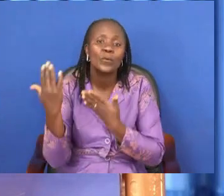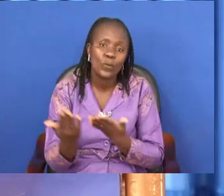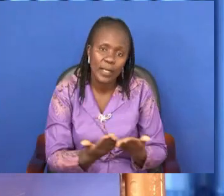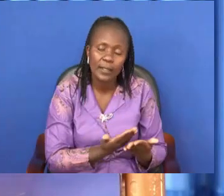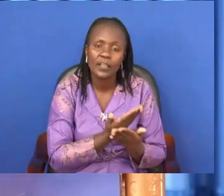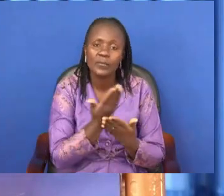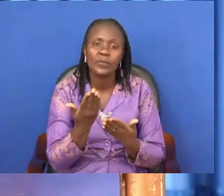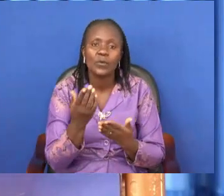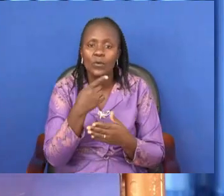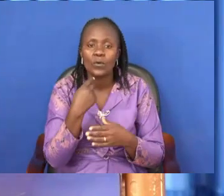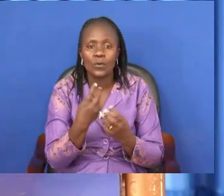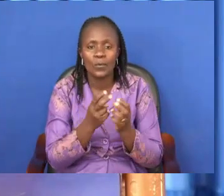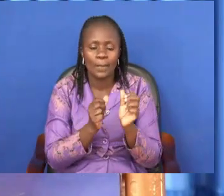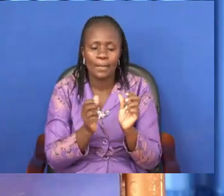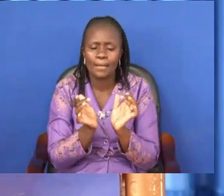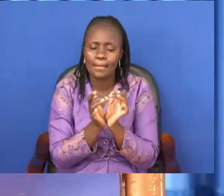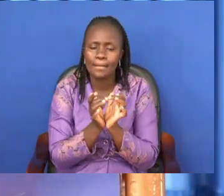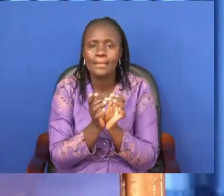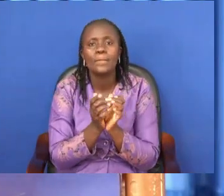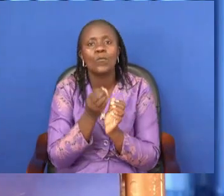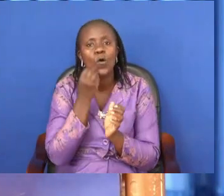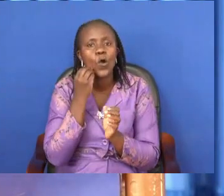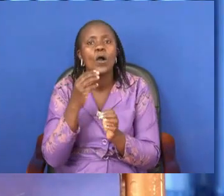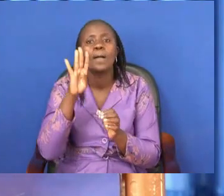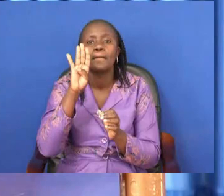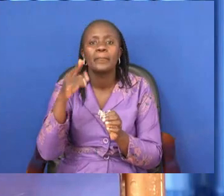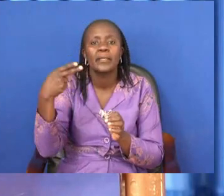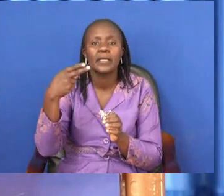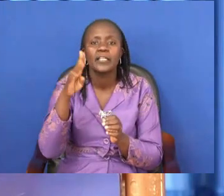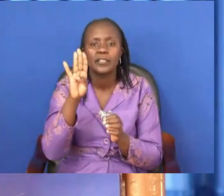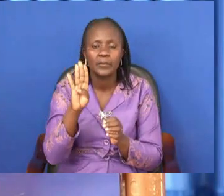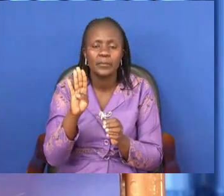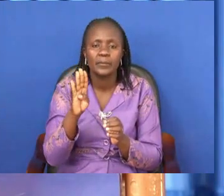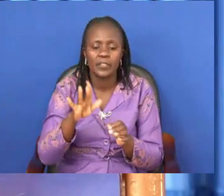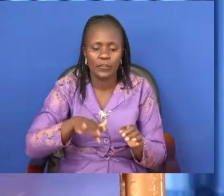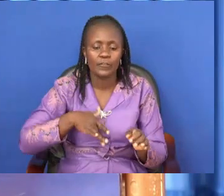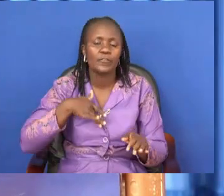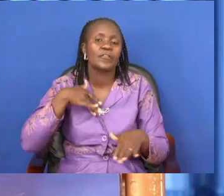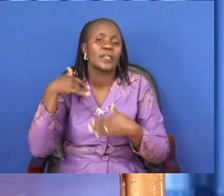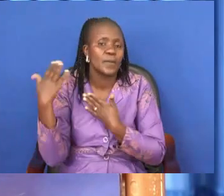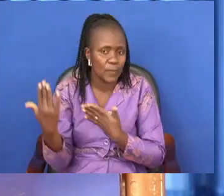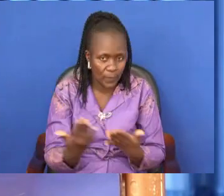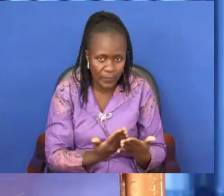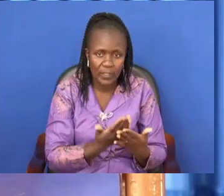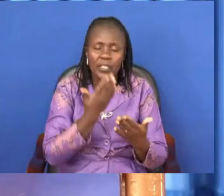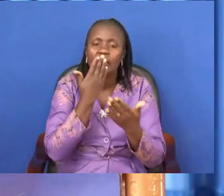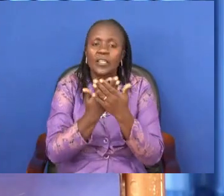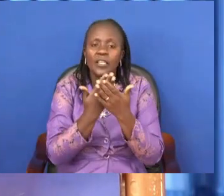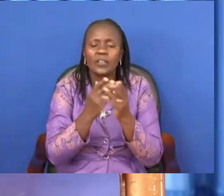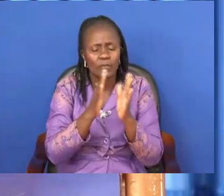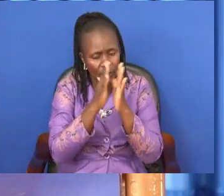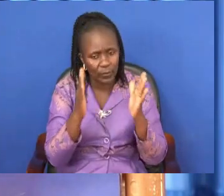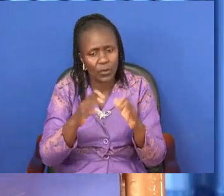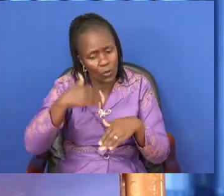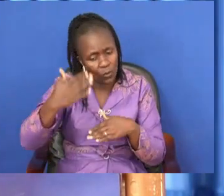you, those of you who are watching us from home through BHB. May you feel welcomed, and we want to thank you so much